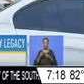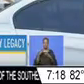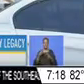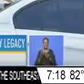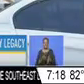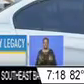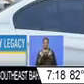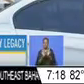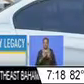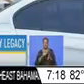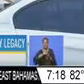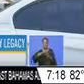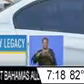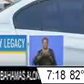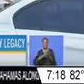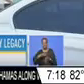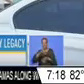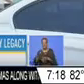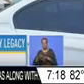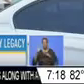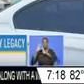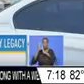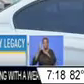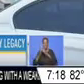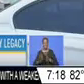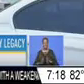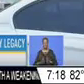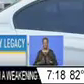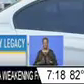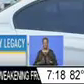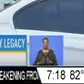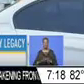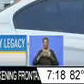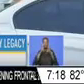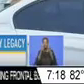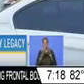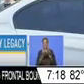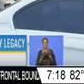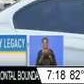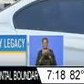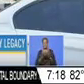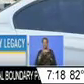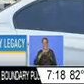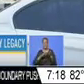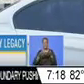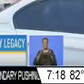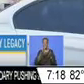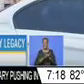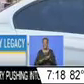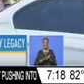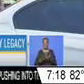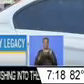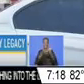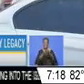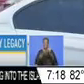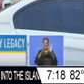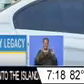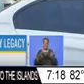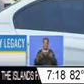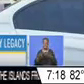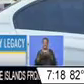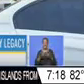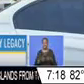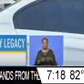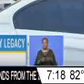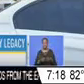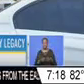so that other Bahamian families could realize where the disconnect took place. And when you look at history, you'd realize that it is actually politics that